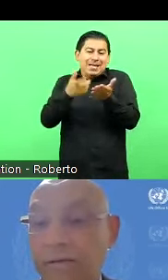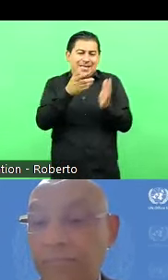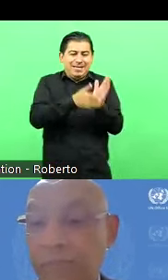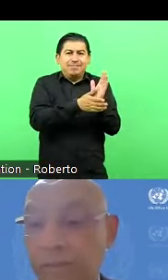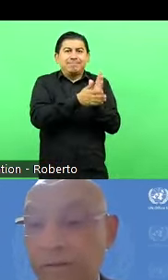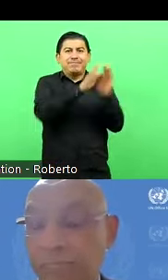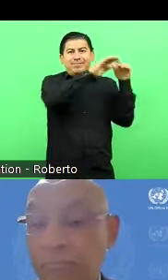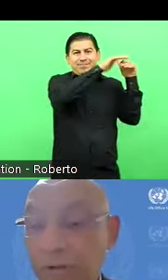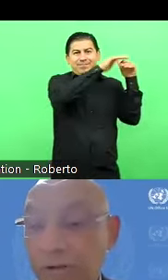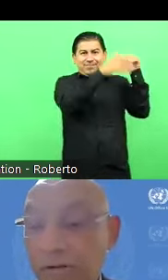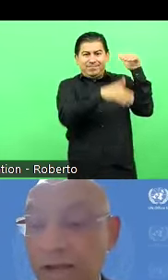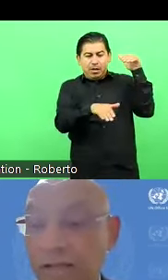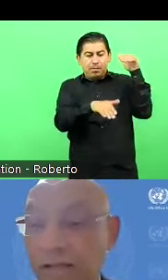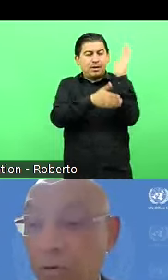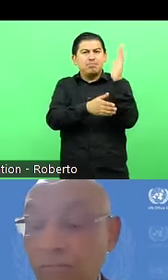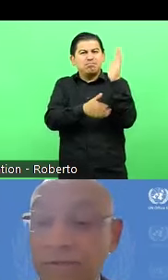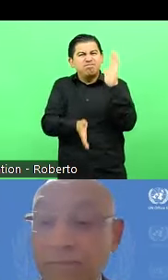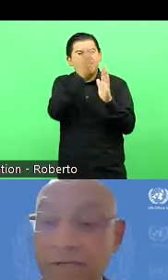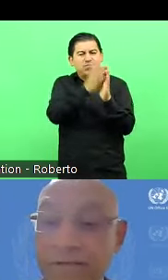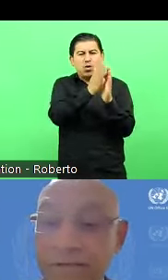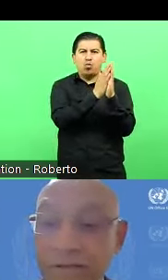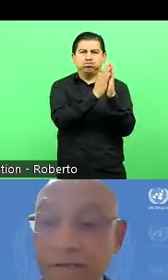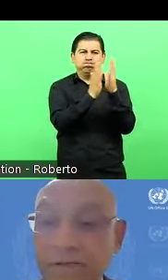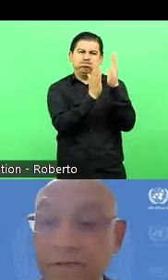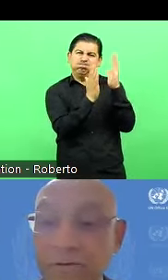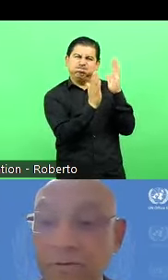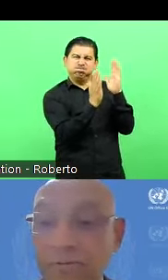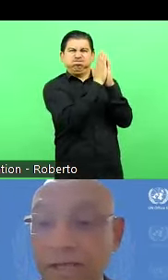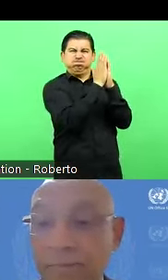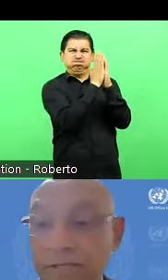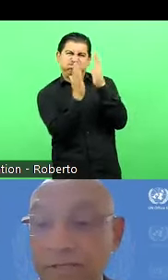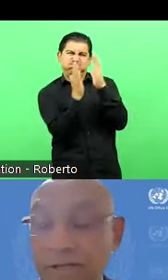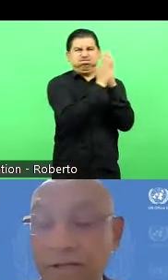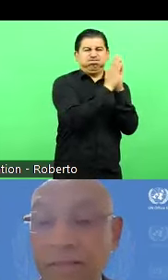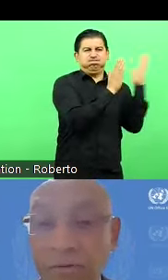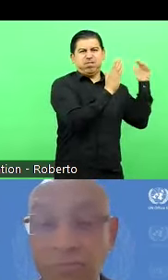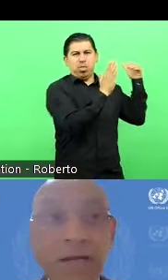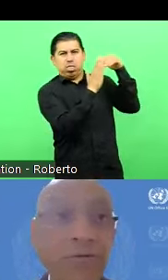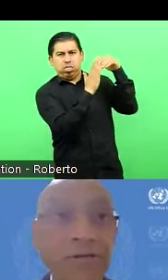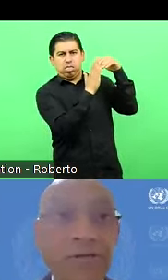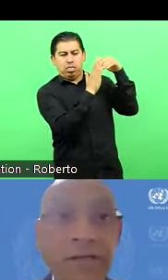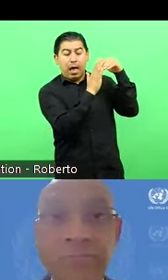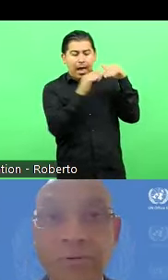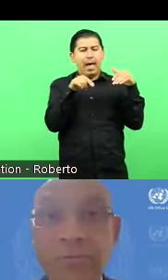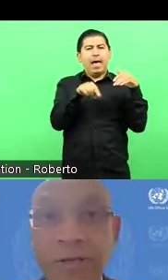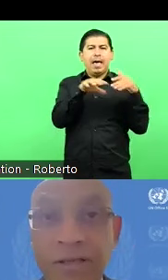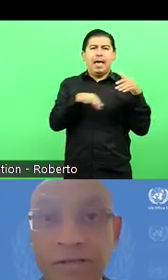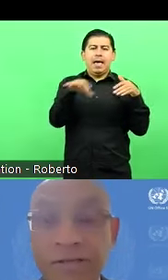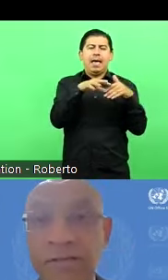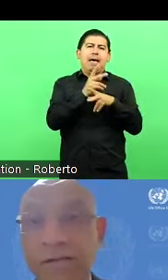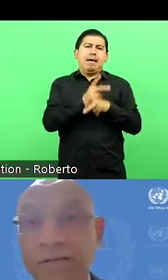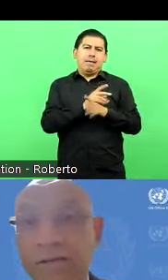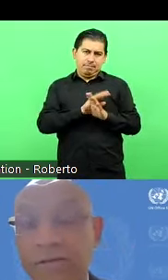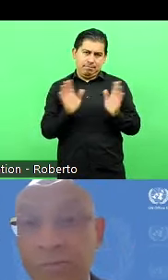the people and their home is protected. So you take measures. In the room that you are sitting, probably there